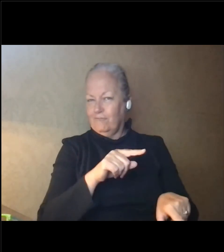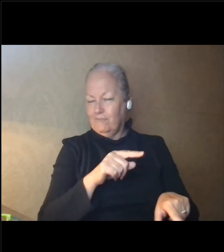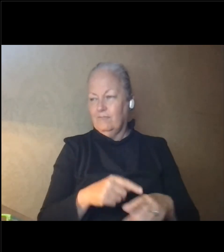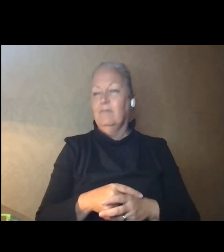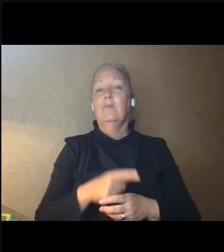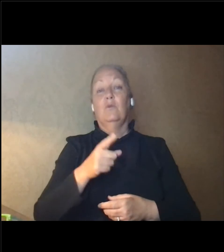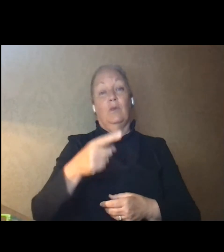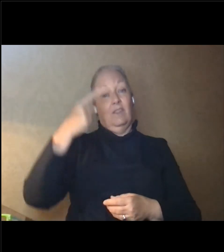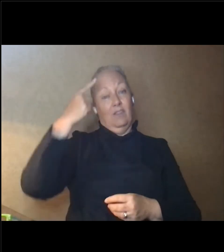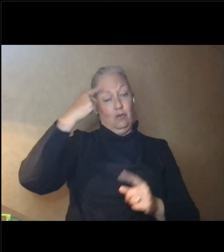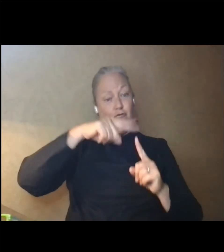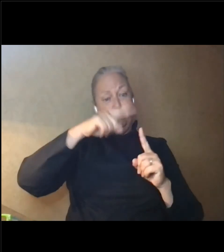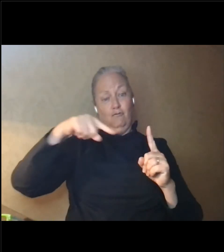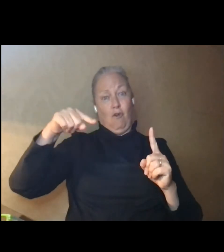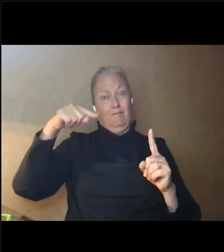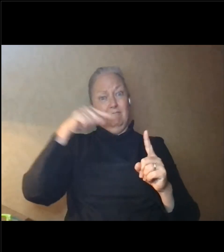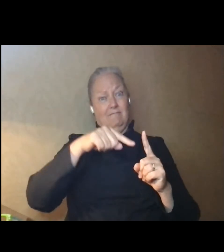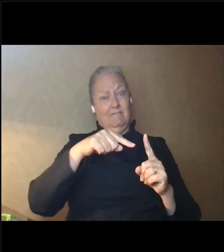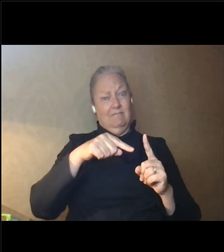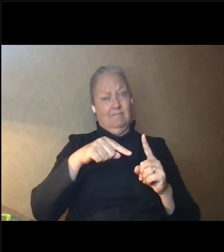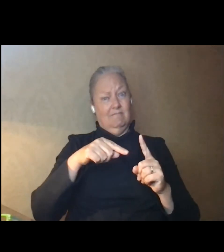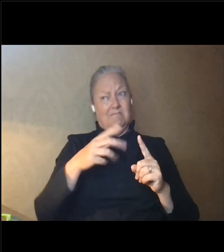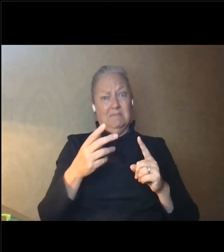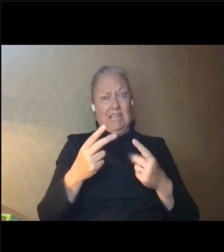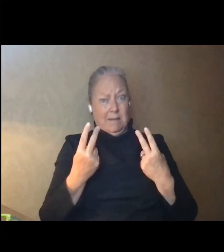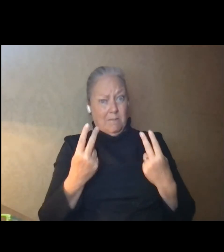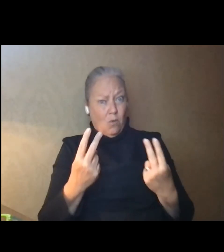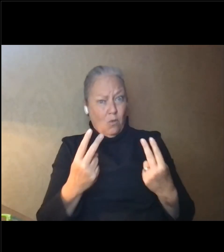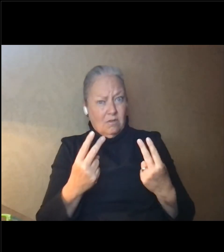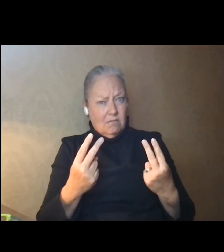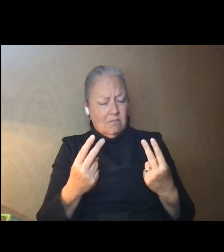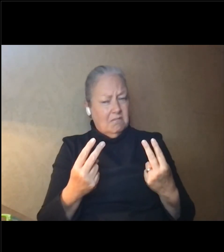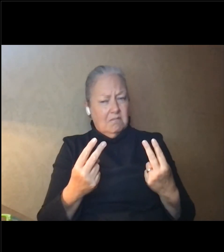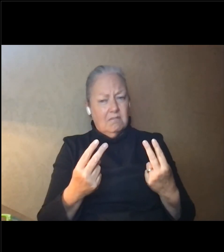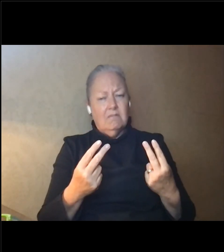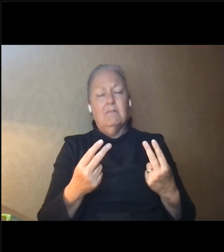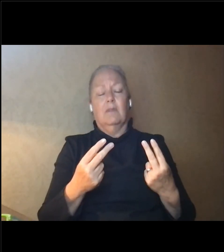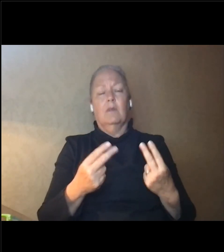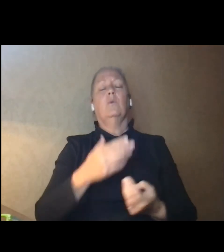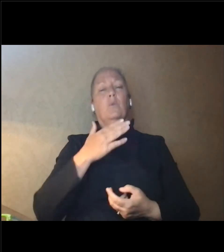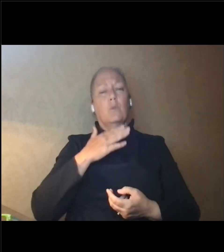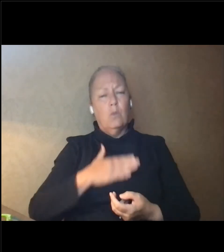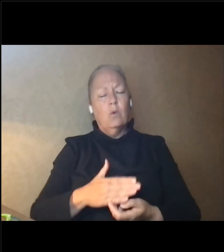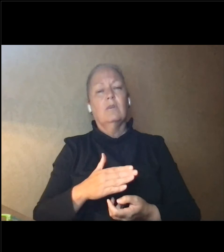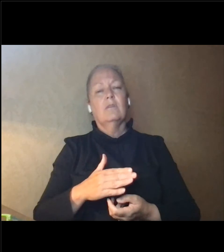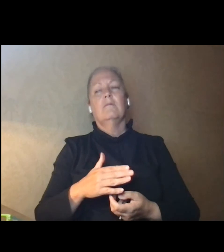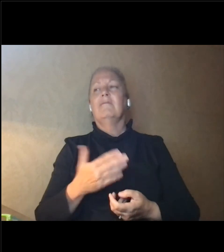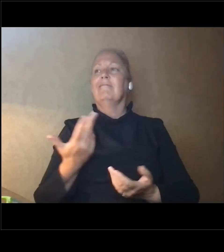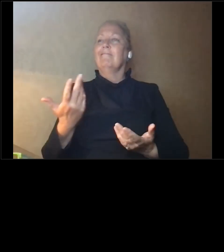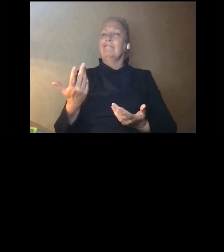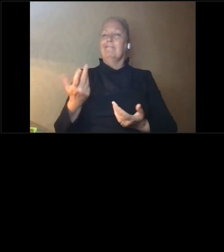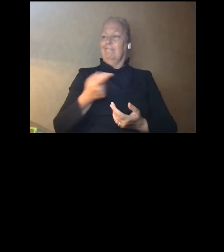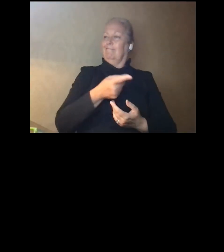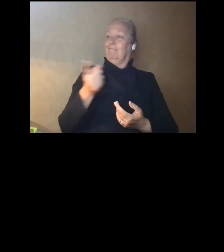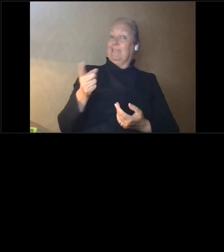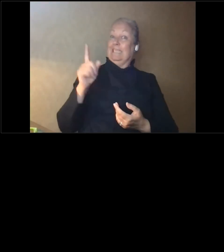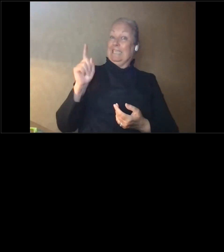data for this work, for ensuring that we do meet the needs for those that are